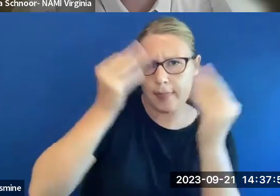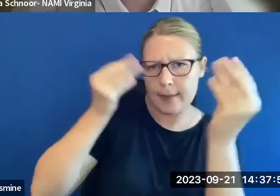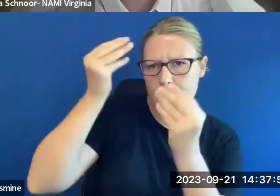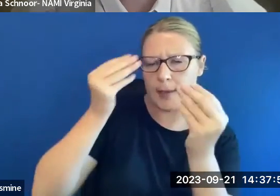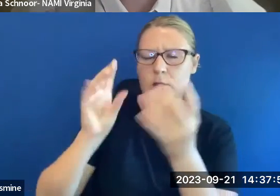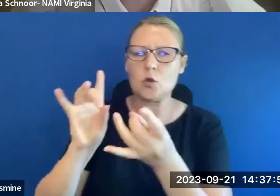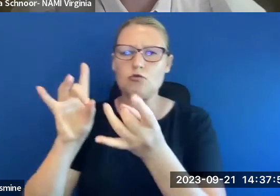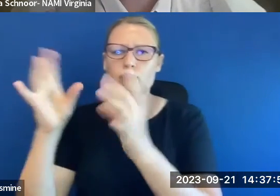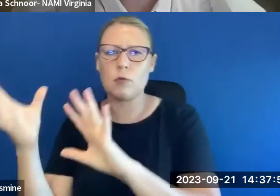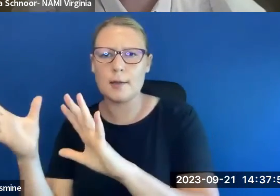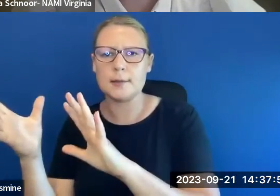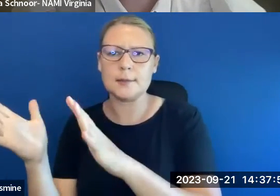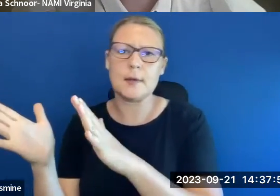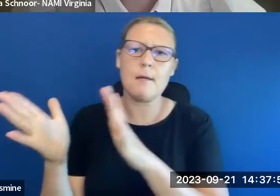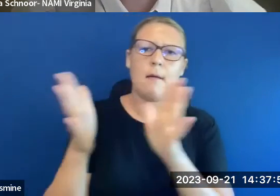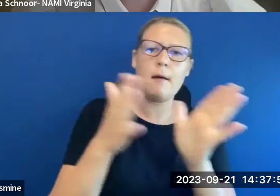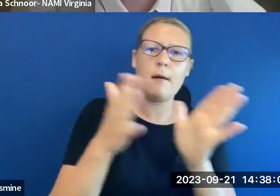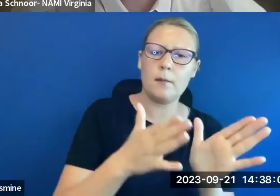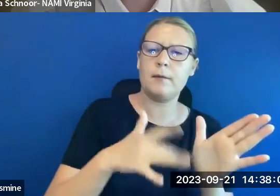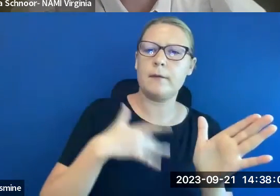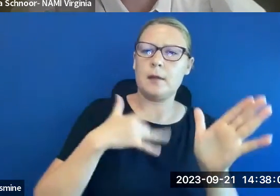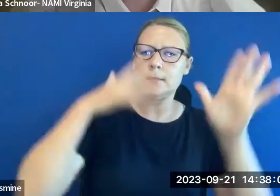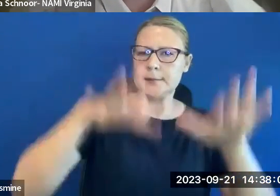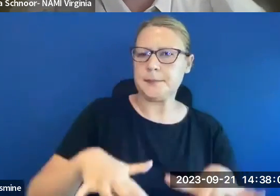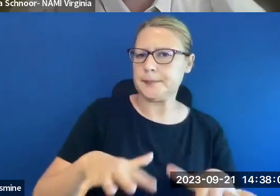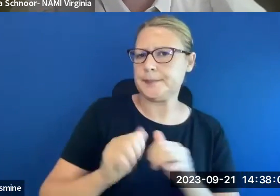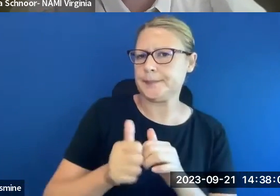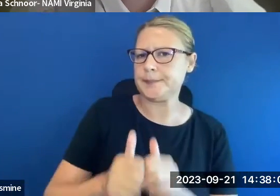crisis or deal with possible feelings of guilt.